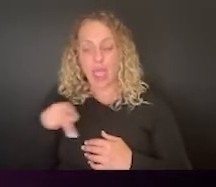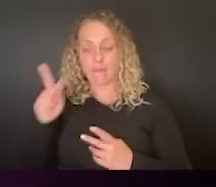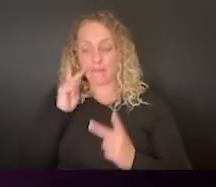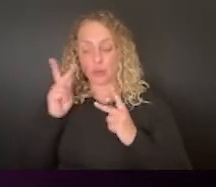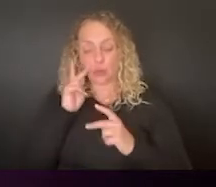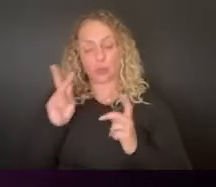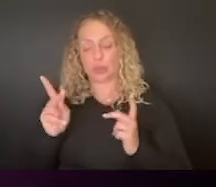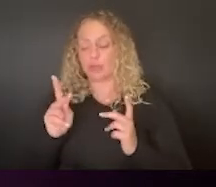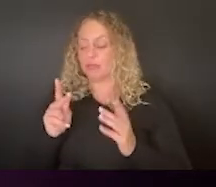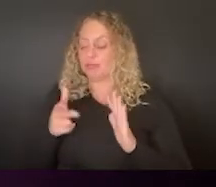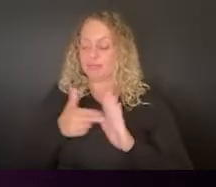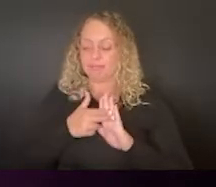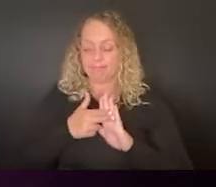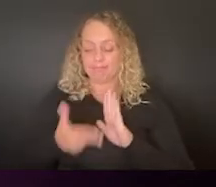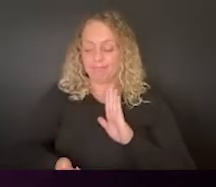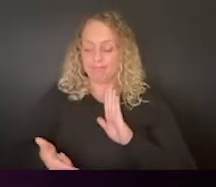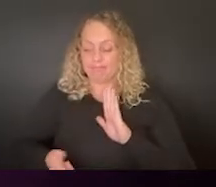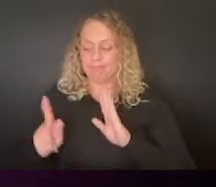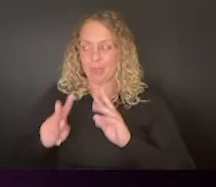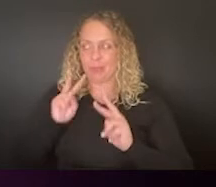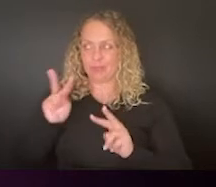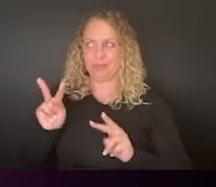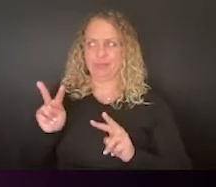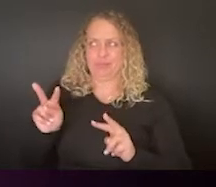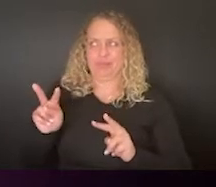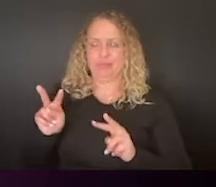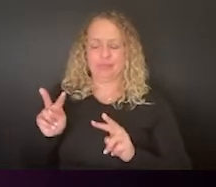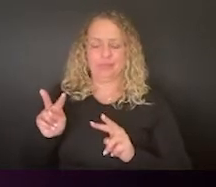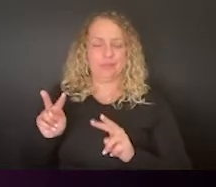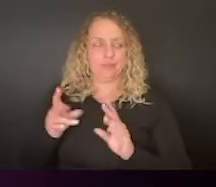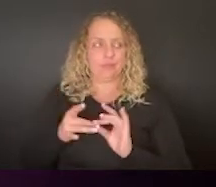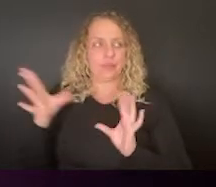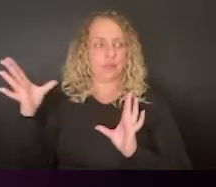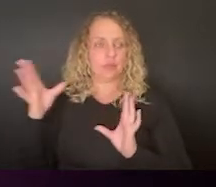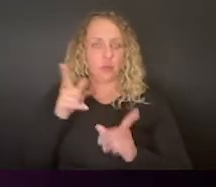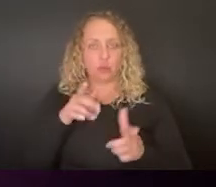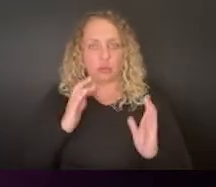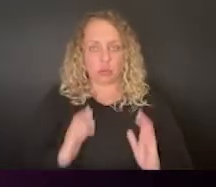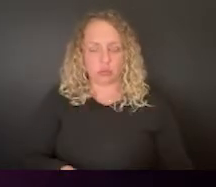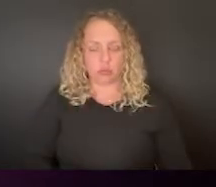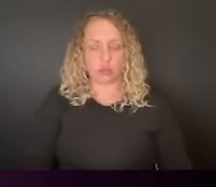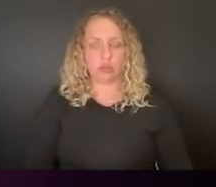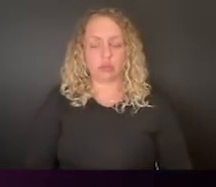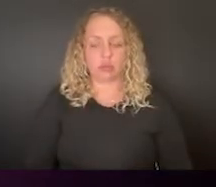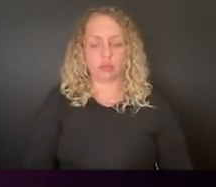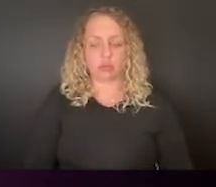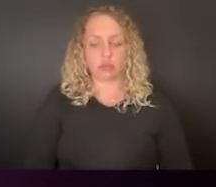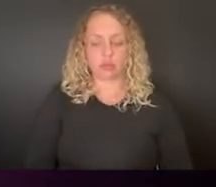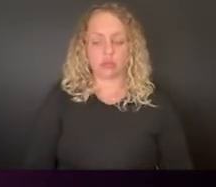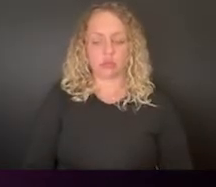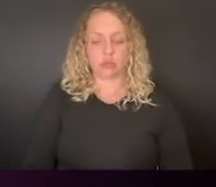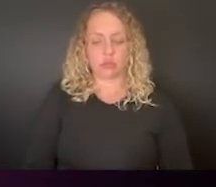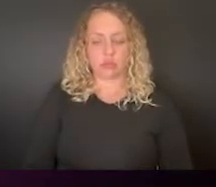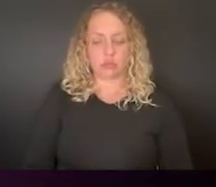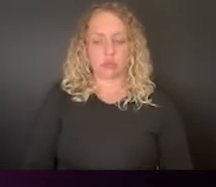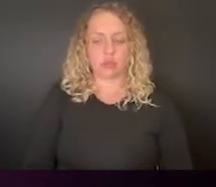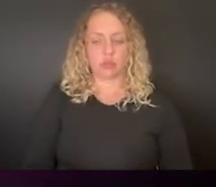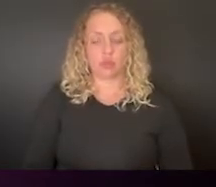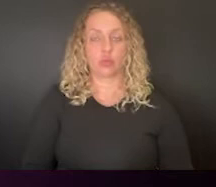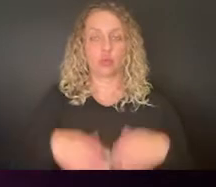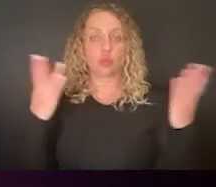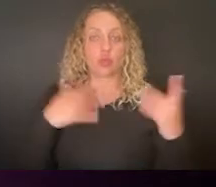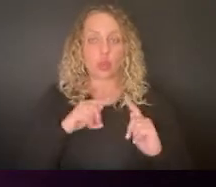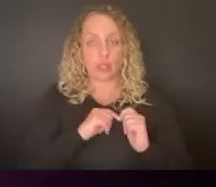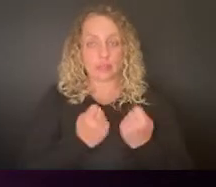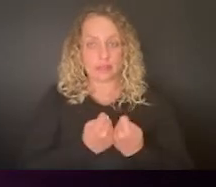start looking outdated. And second, that outdated app visuals will break your brand promise, and you will lose